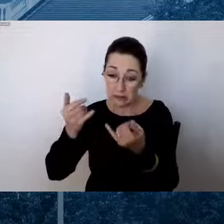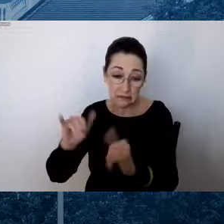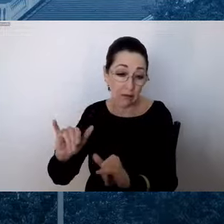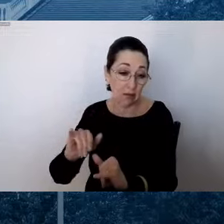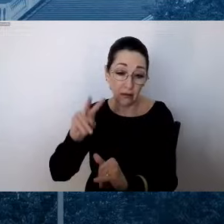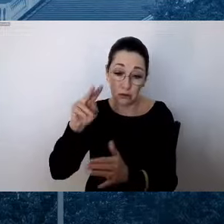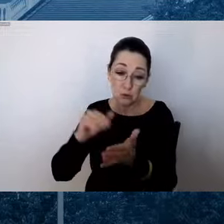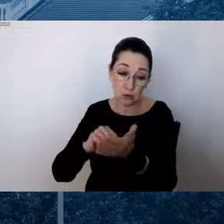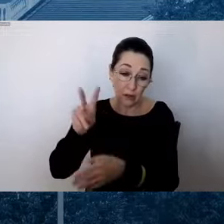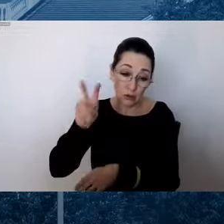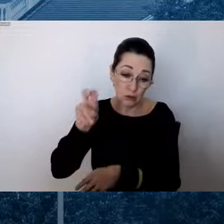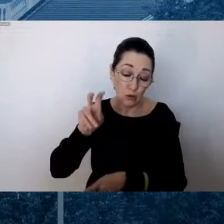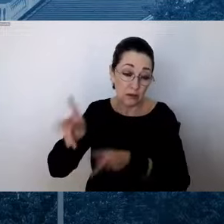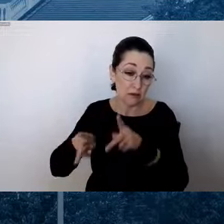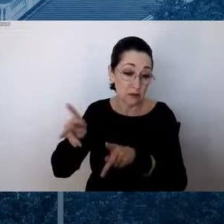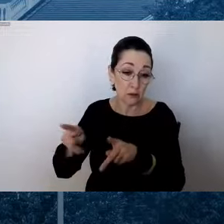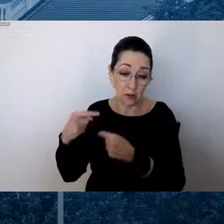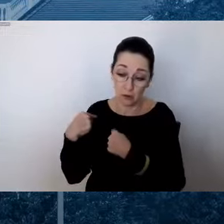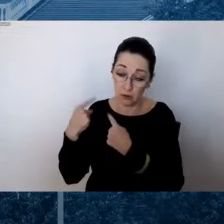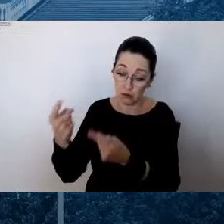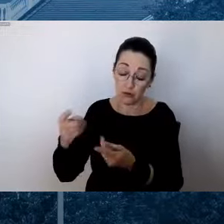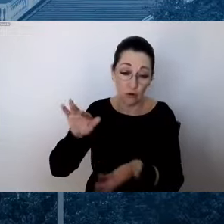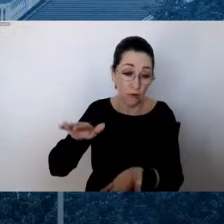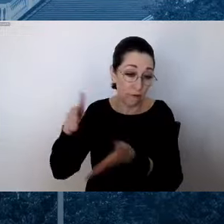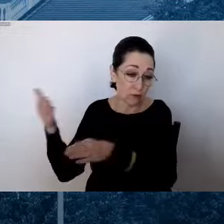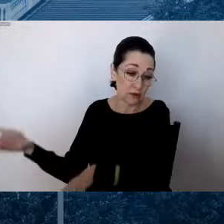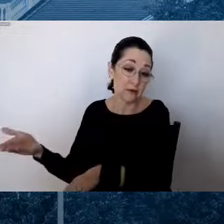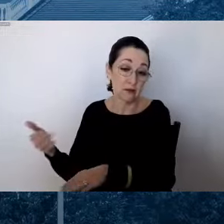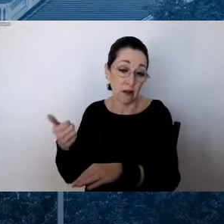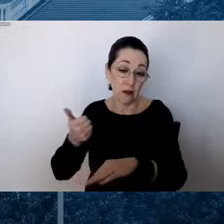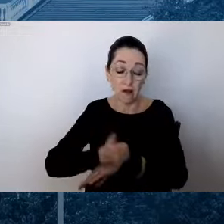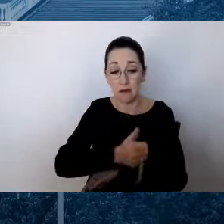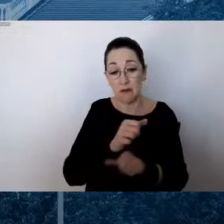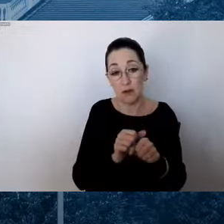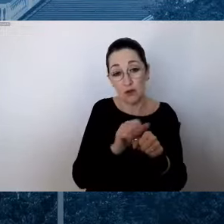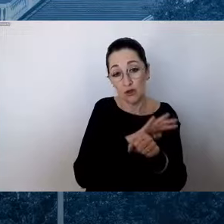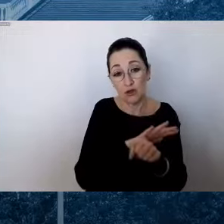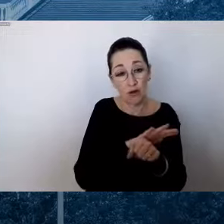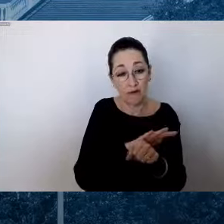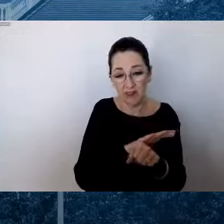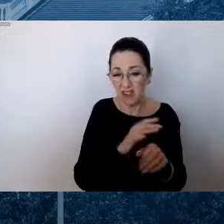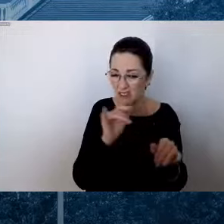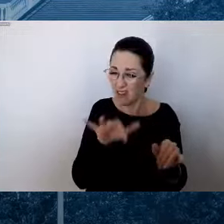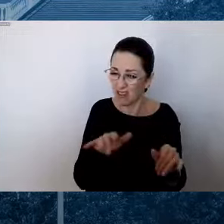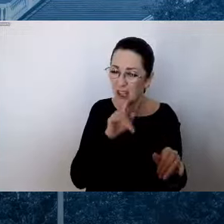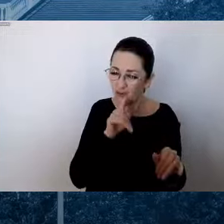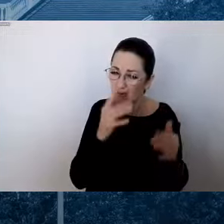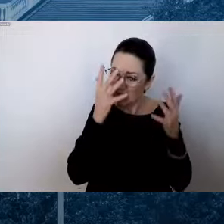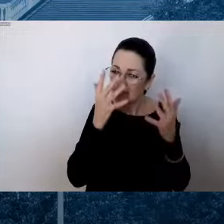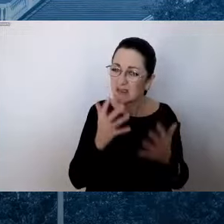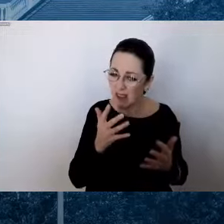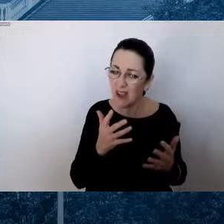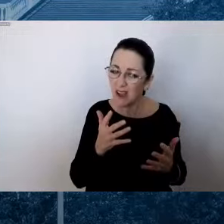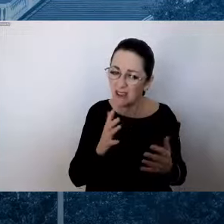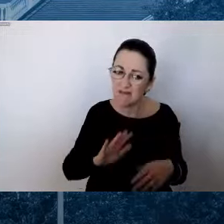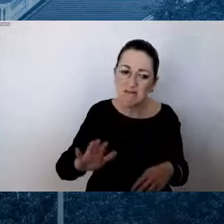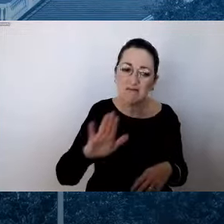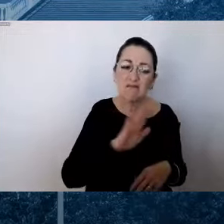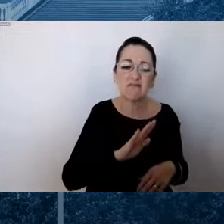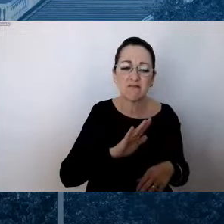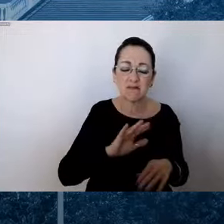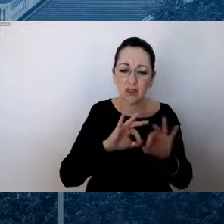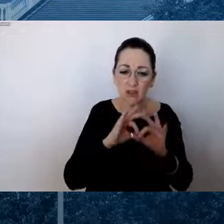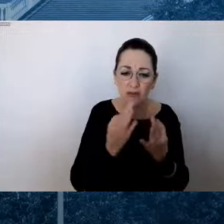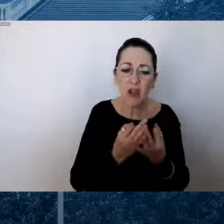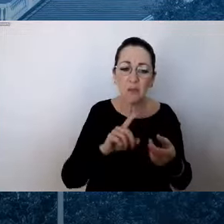2,203 Delawareans have succumbed to COVID-19. That's a very sad thing for them and their families and friends, and that's